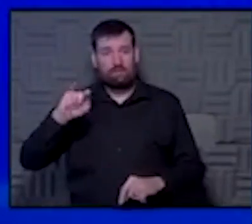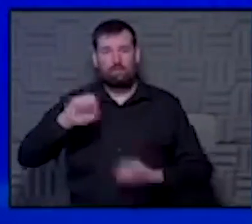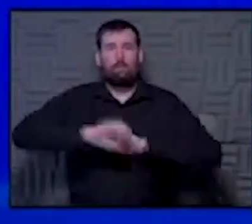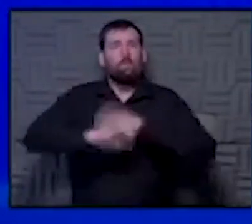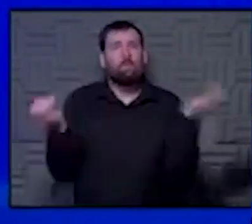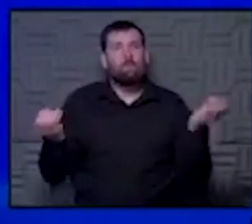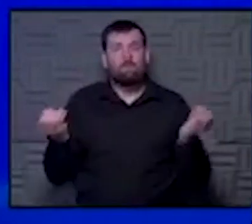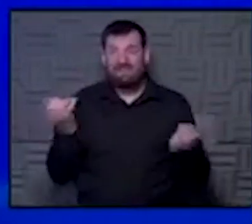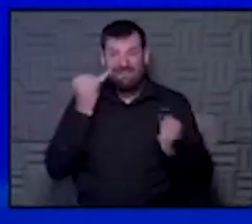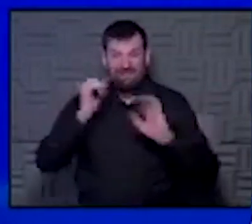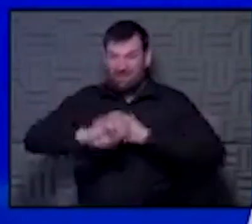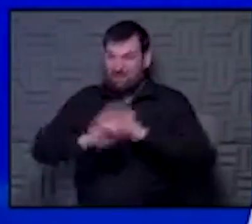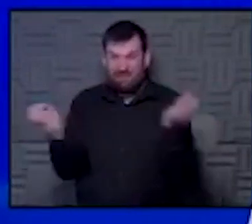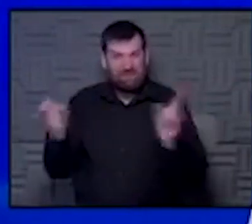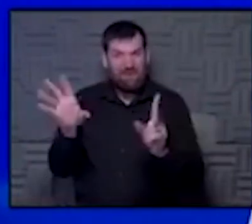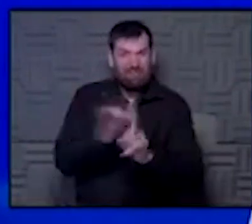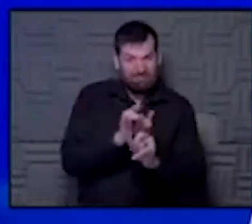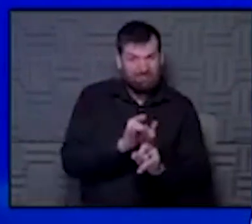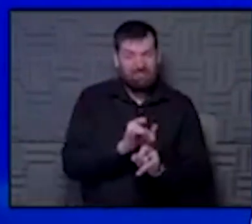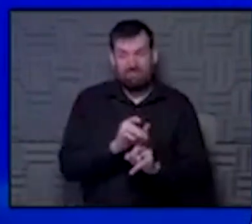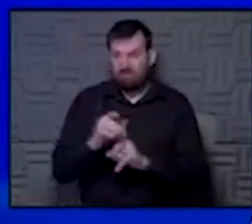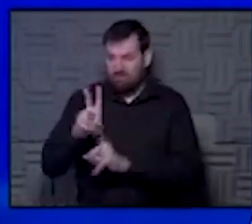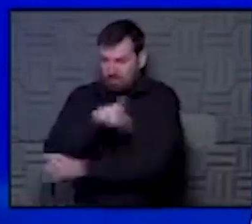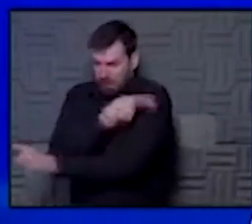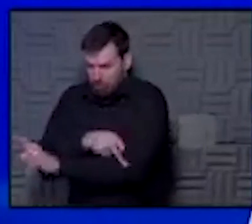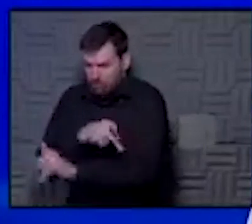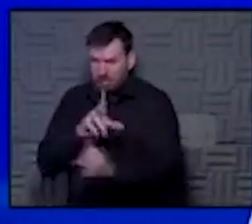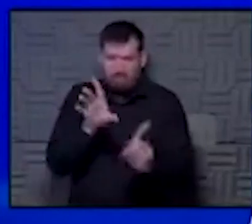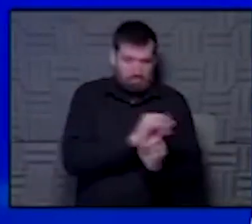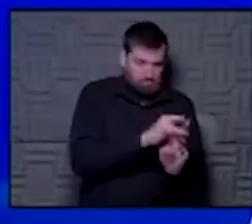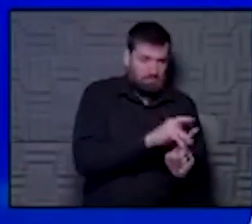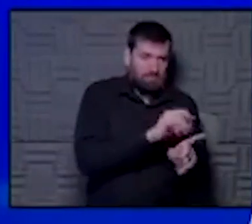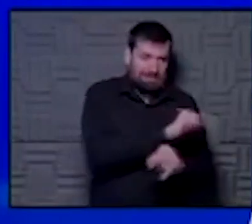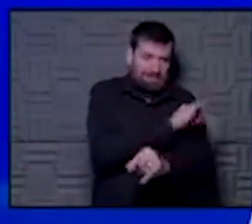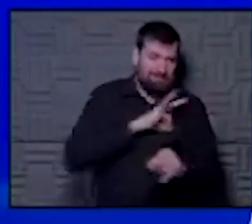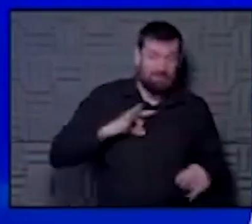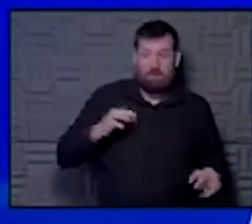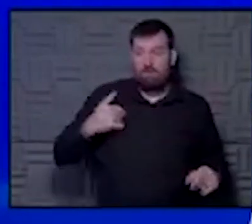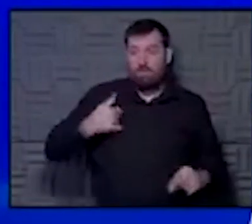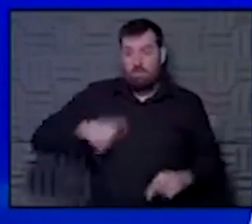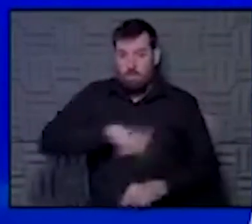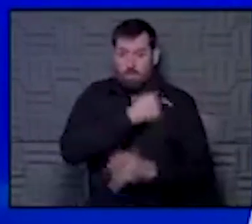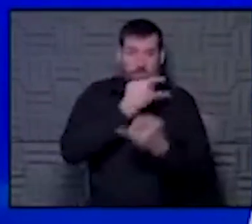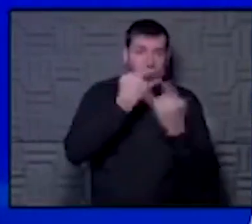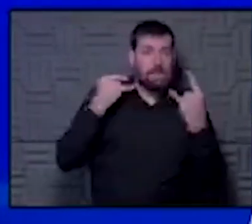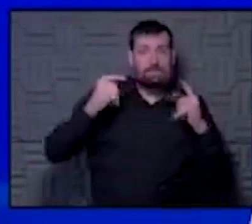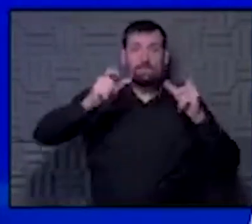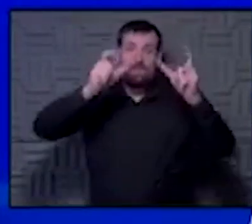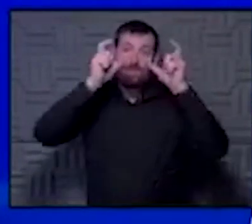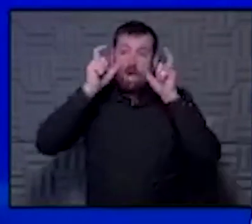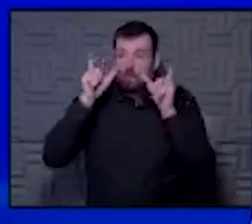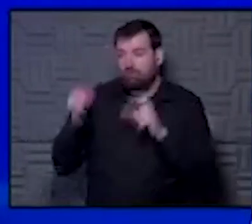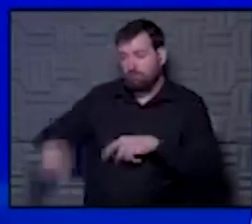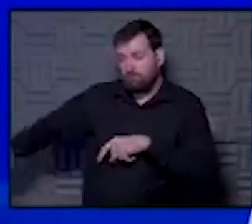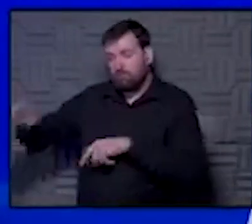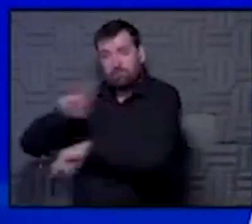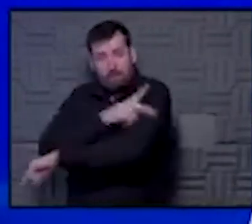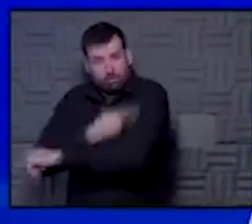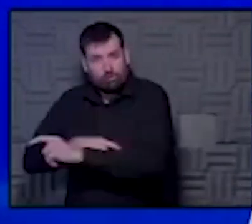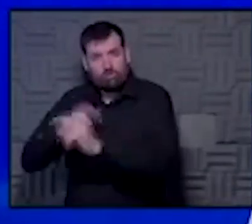if there's no transmission from patients to staff because the patient's wearing a mask and we're wearing masks and we're wearing goggles and we're taking all the right